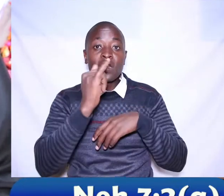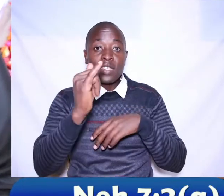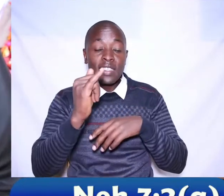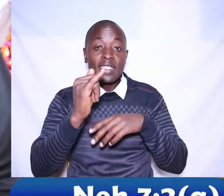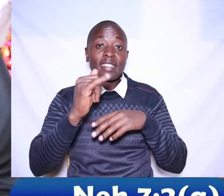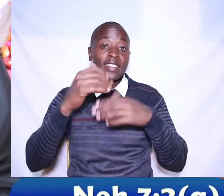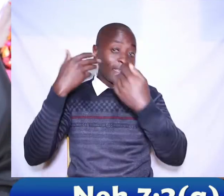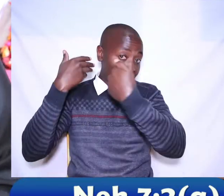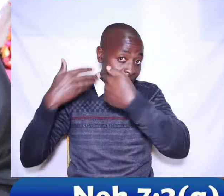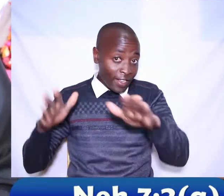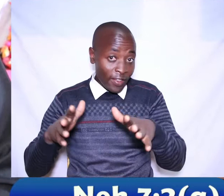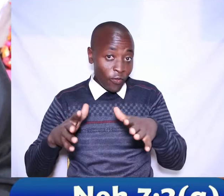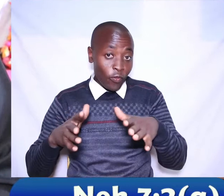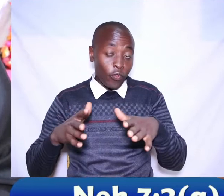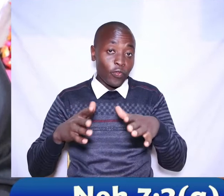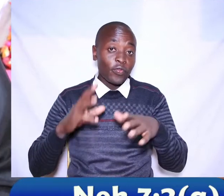go.